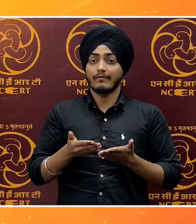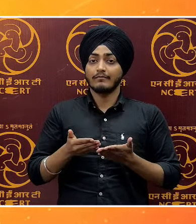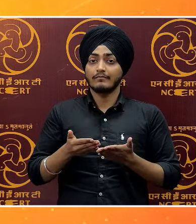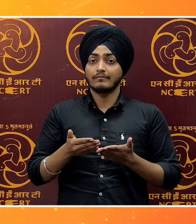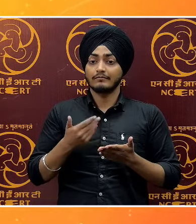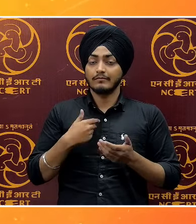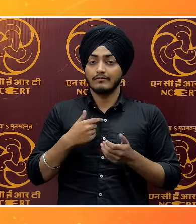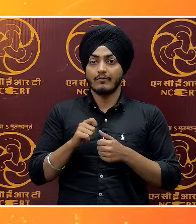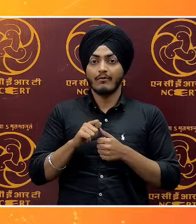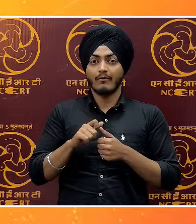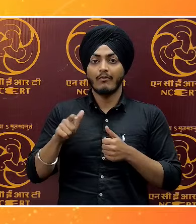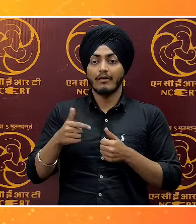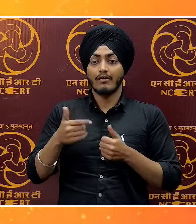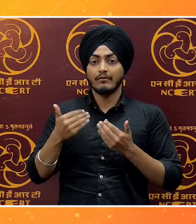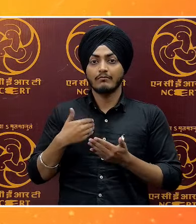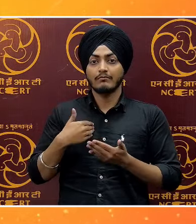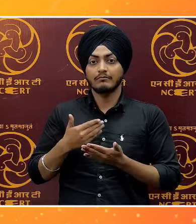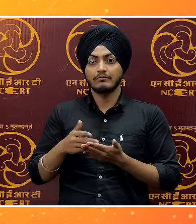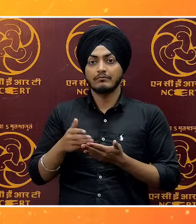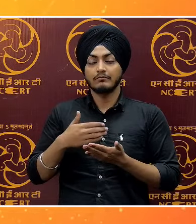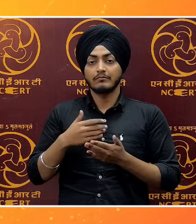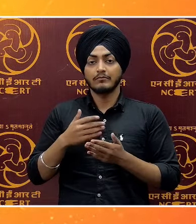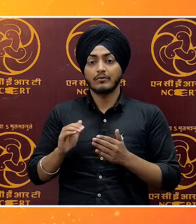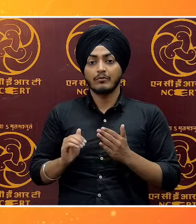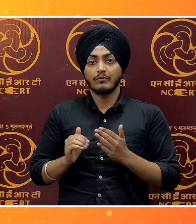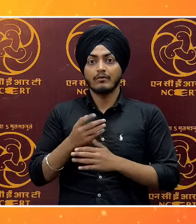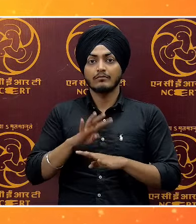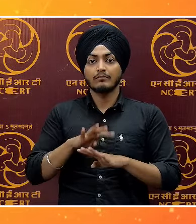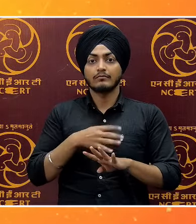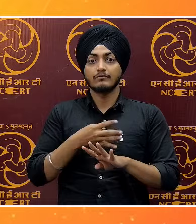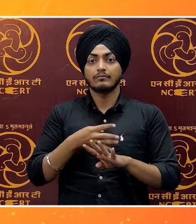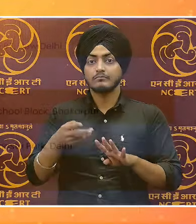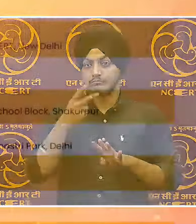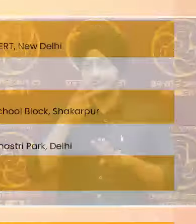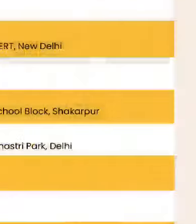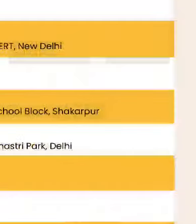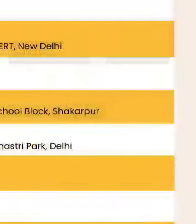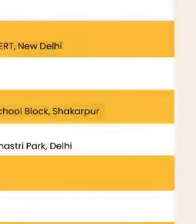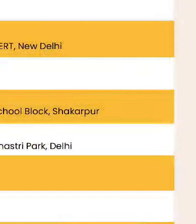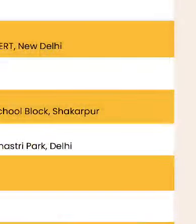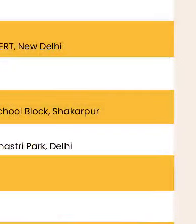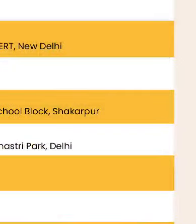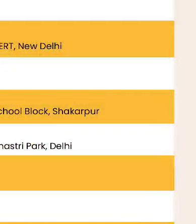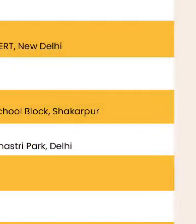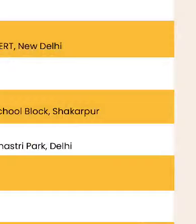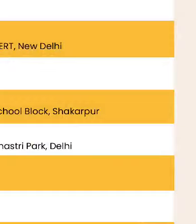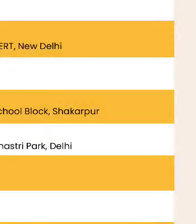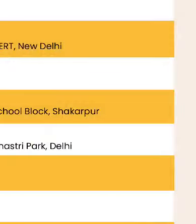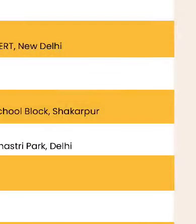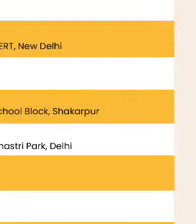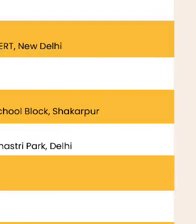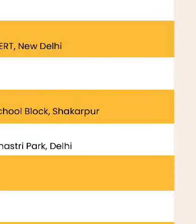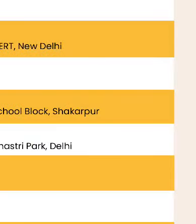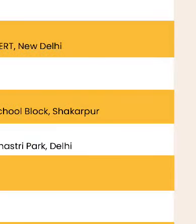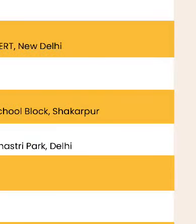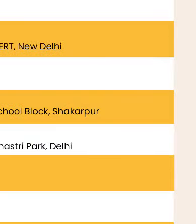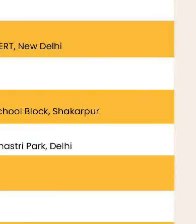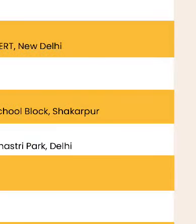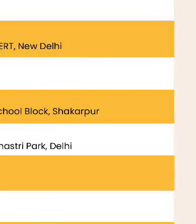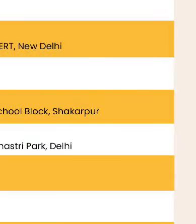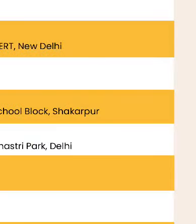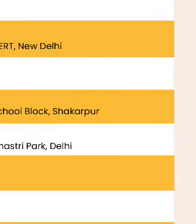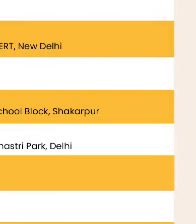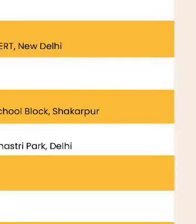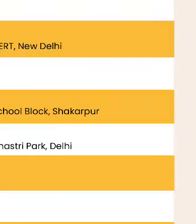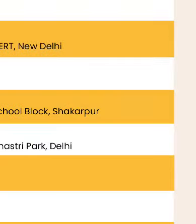town. What are we going to watch next? So let me give you the update regarding the upcoming program. Here is the program schedule. So here's